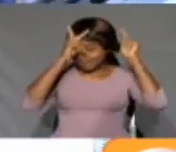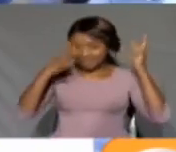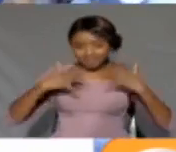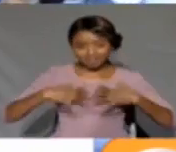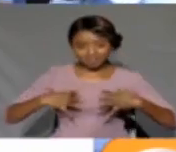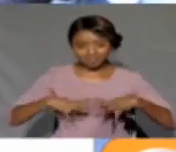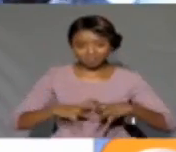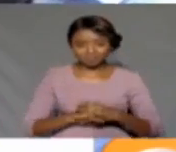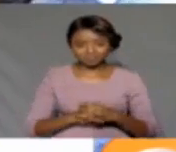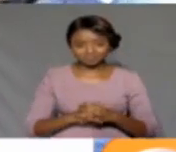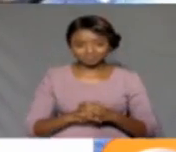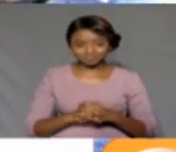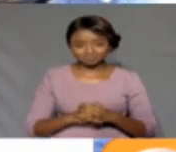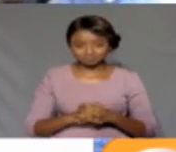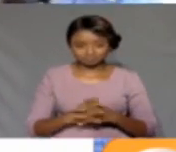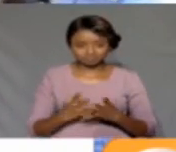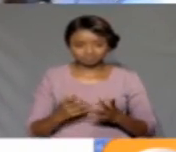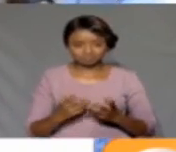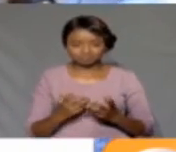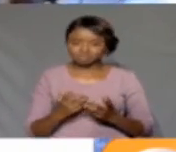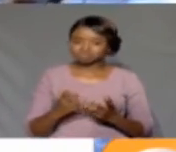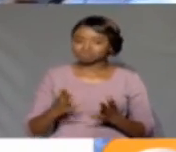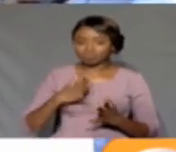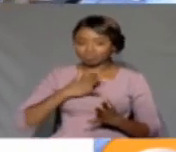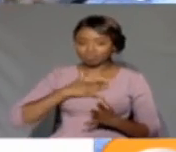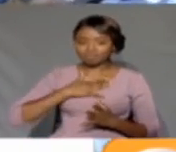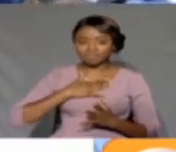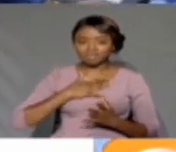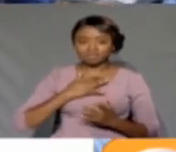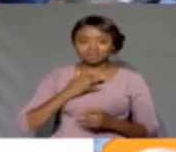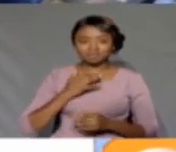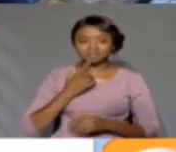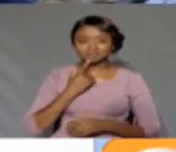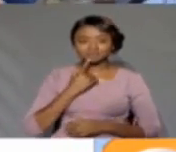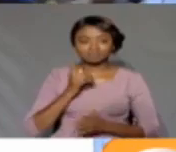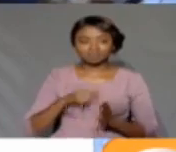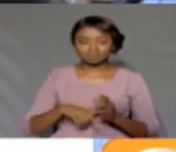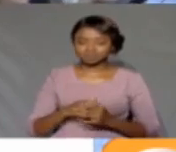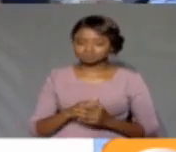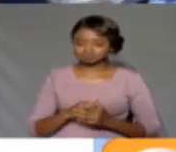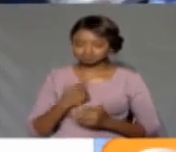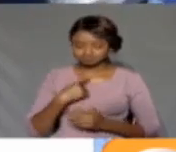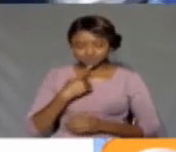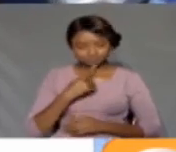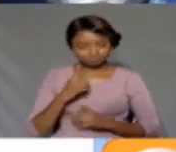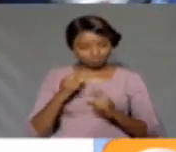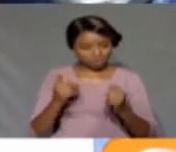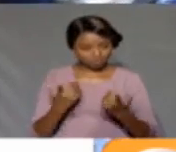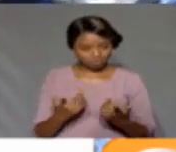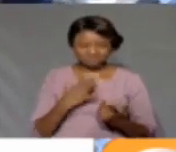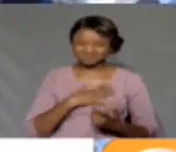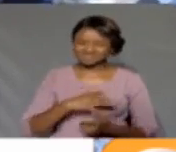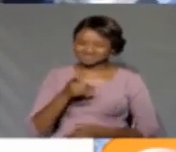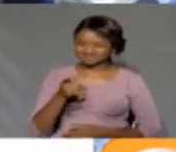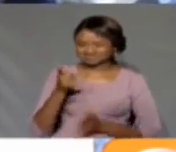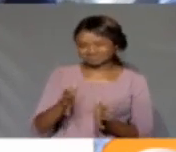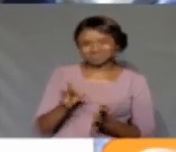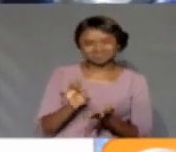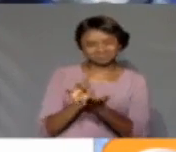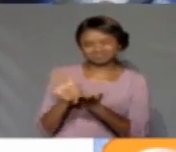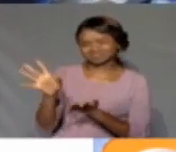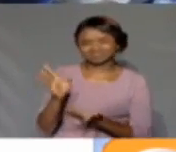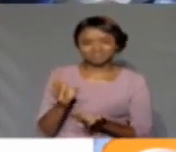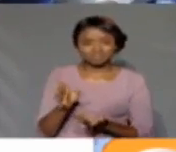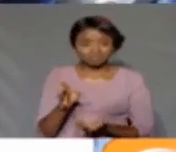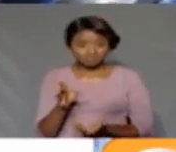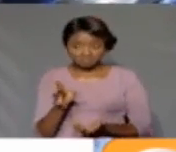only. But yeah, what happened to the assets? So my suggestion, right? Yes. Yeah. My suggestion is let this guy go out. Yeah. No, we can't go